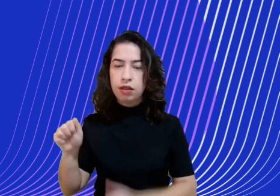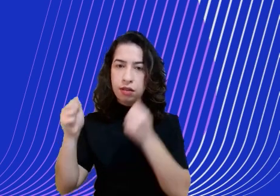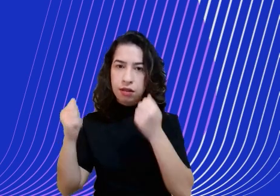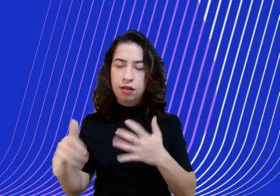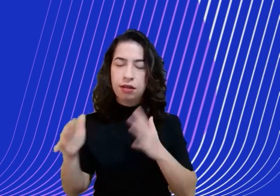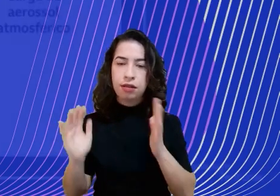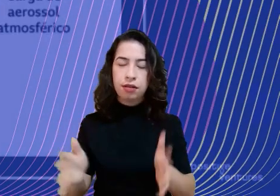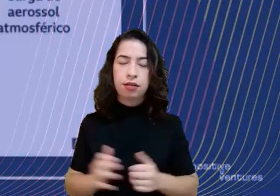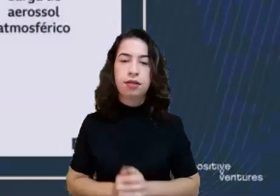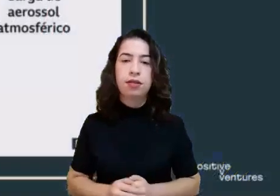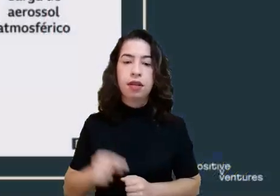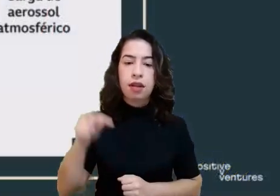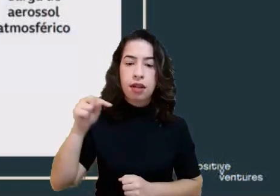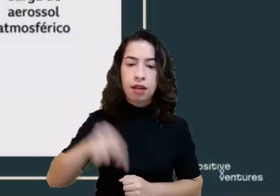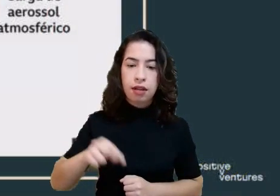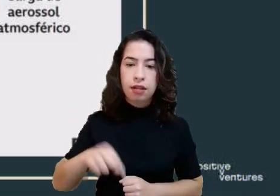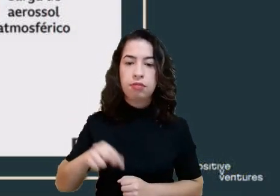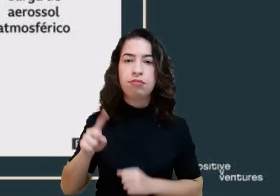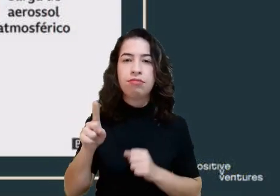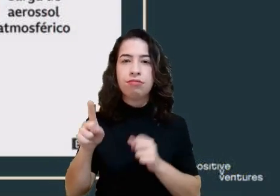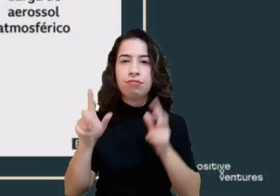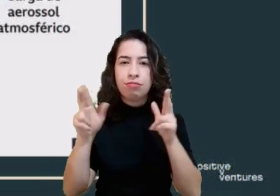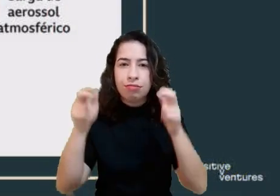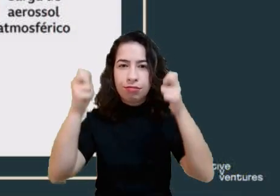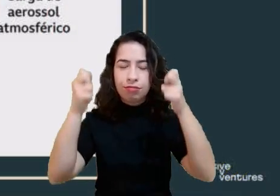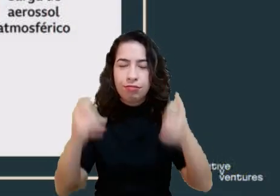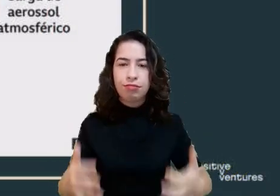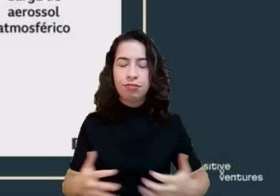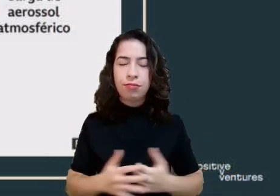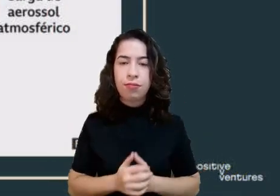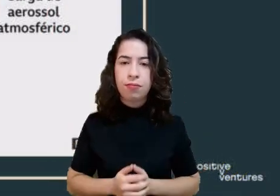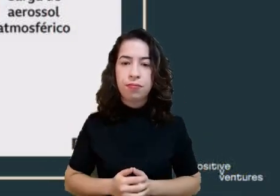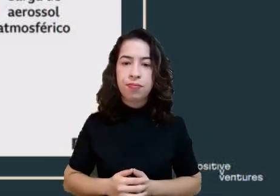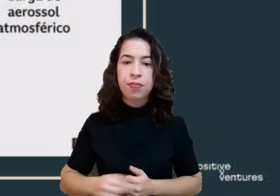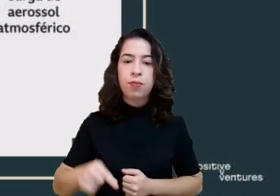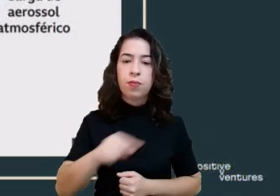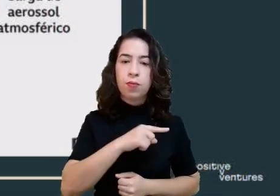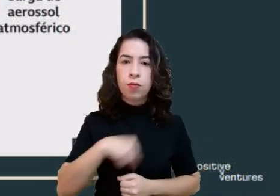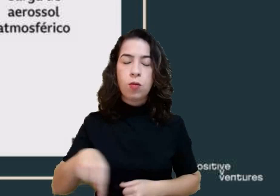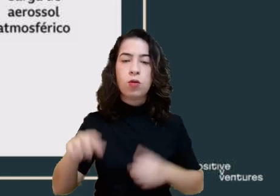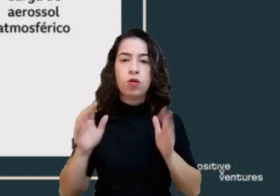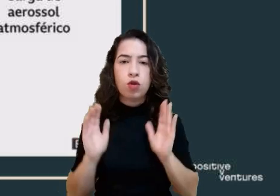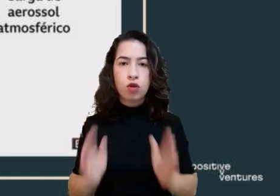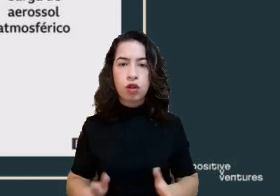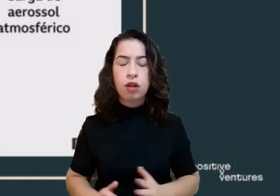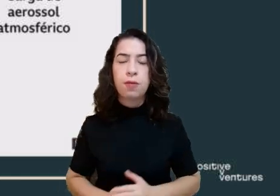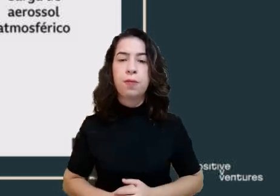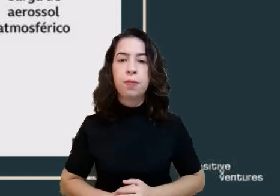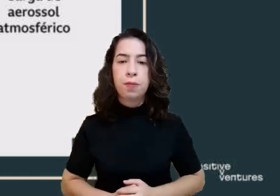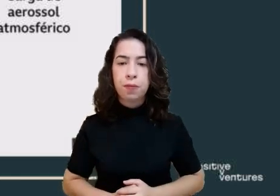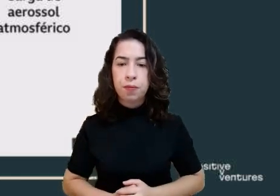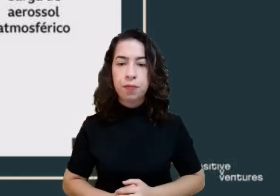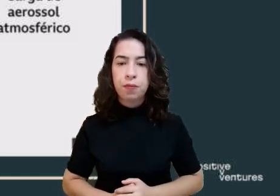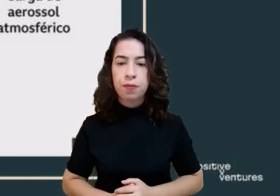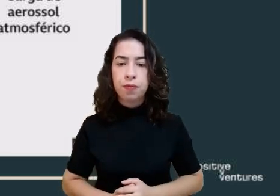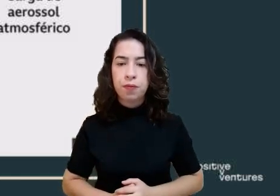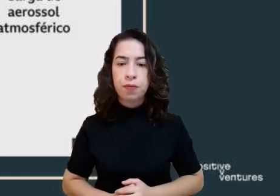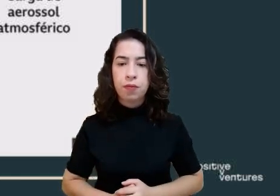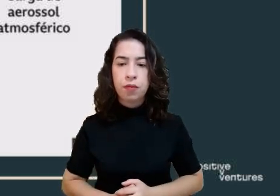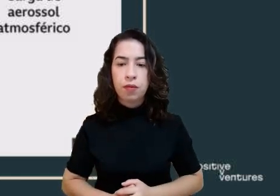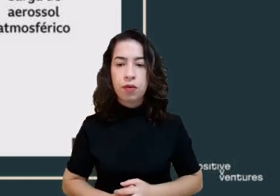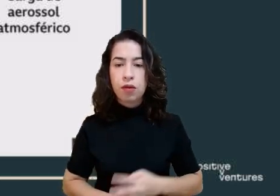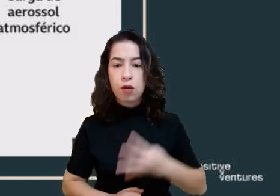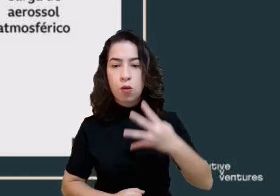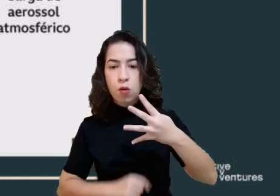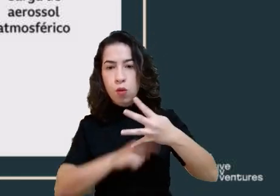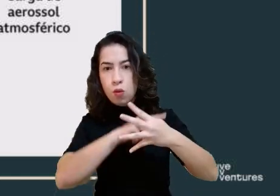And here, I think that's the framework that she was mentioning, that we are over this, we are over four of these risks that